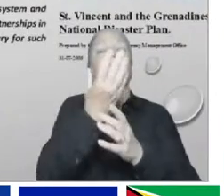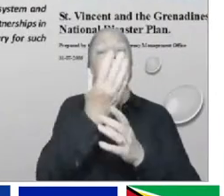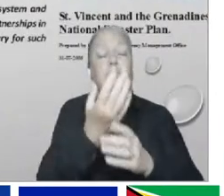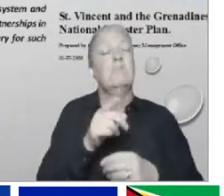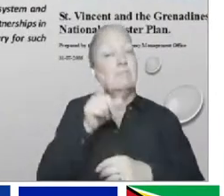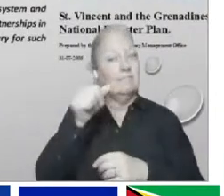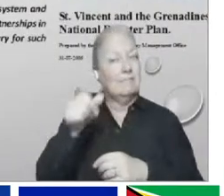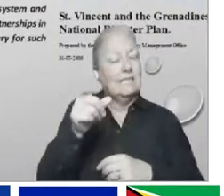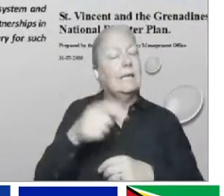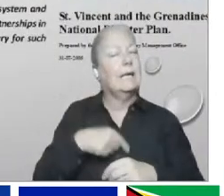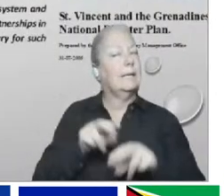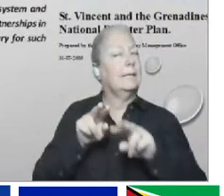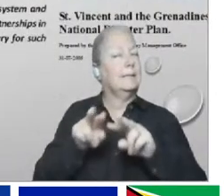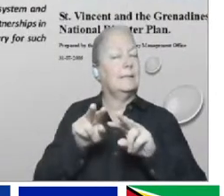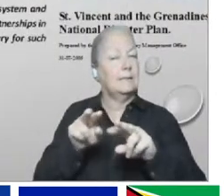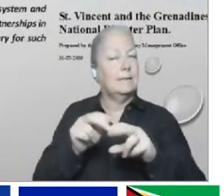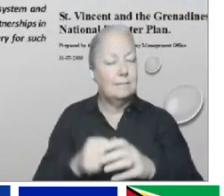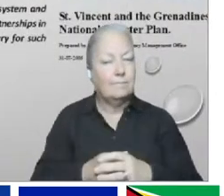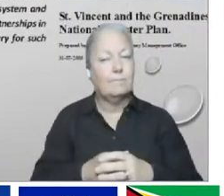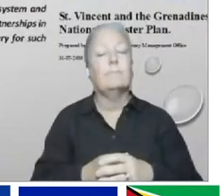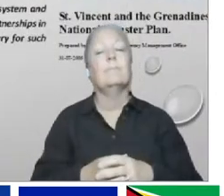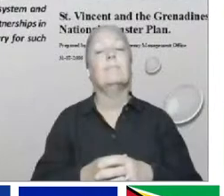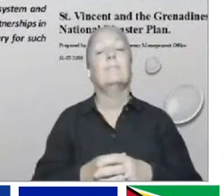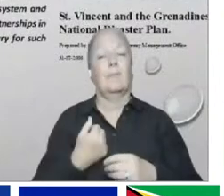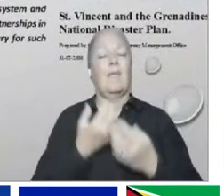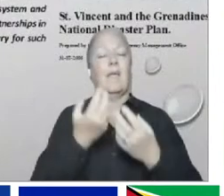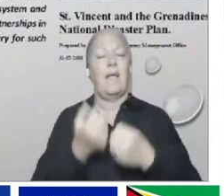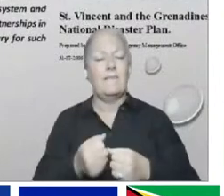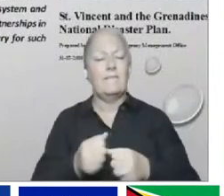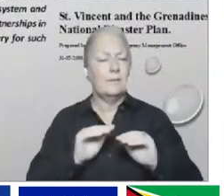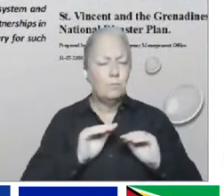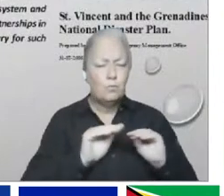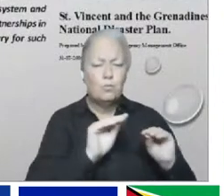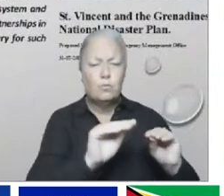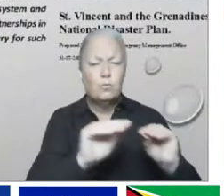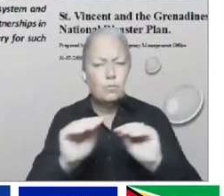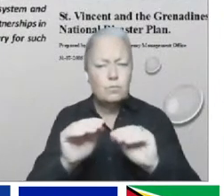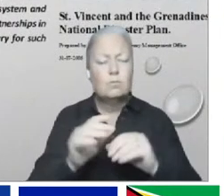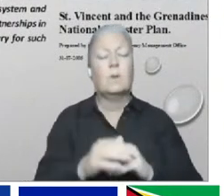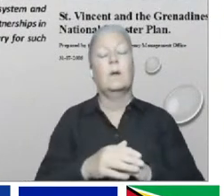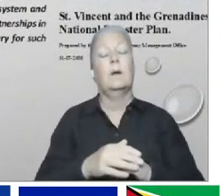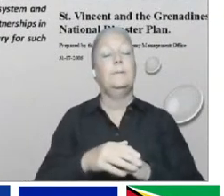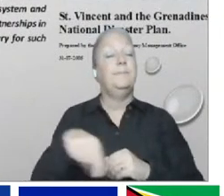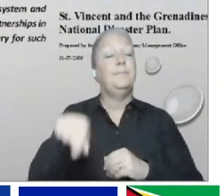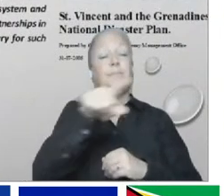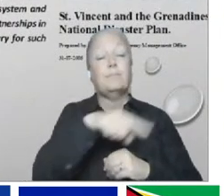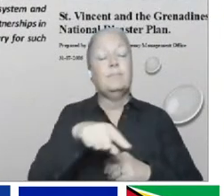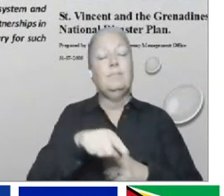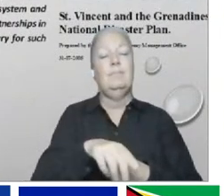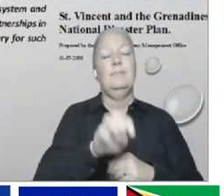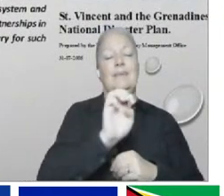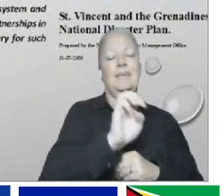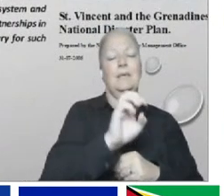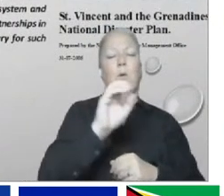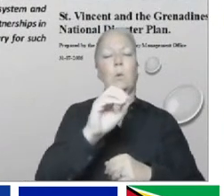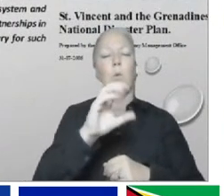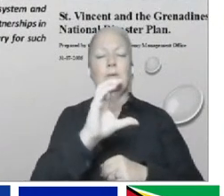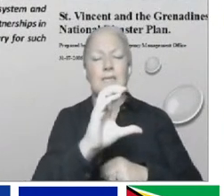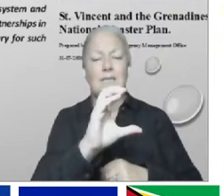varied cadre of responders, including EOC personnel and shelter managers and